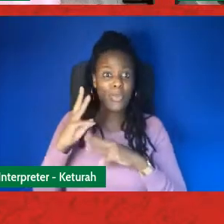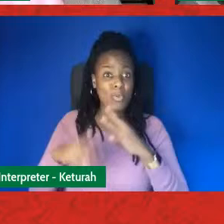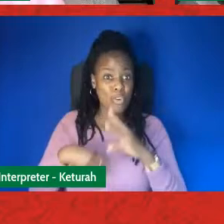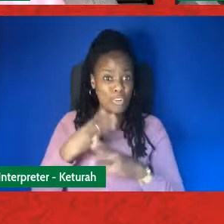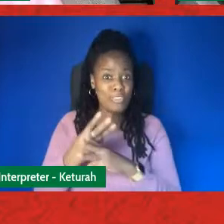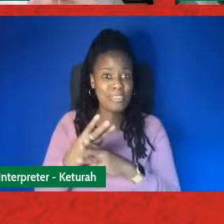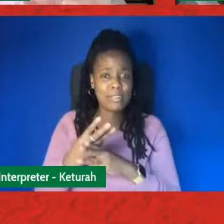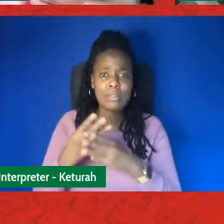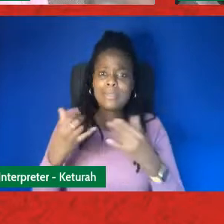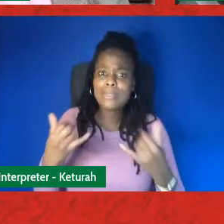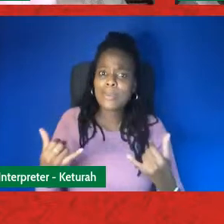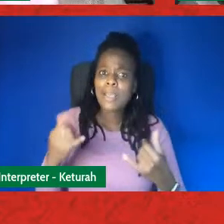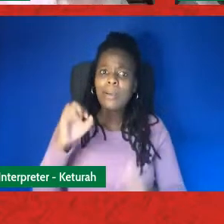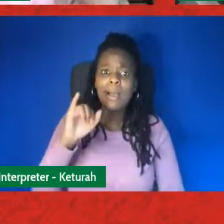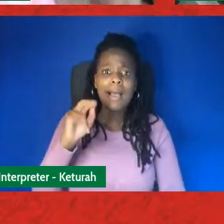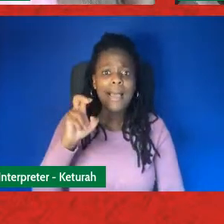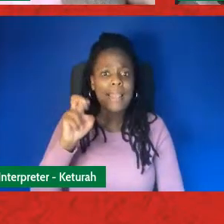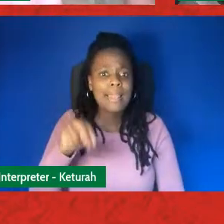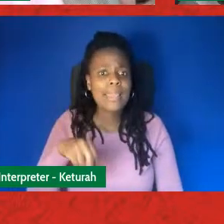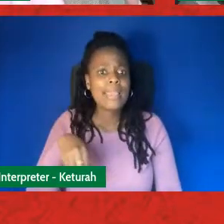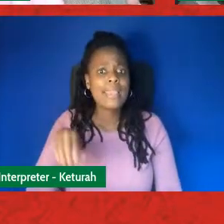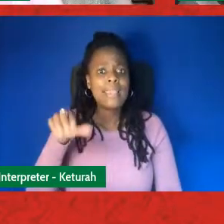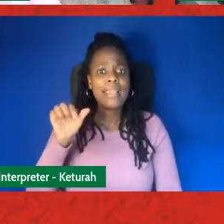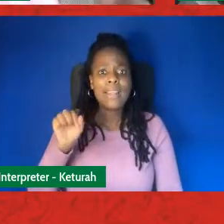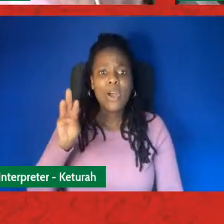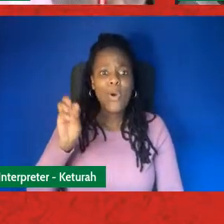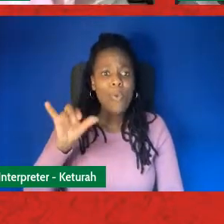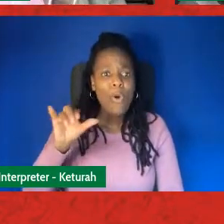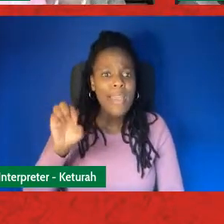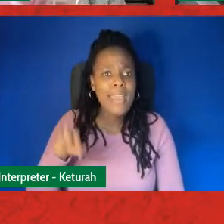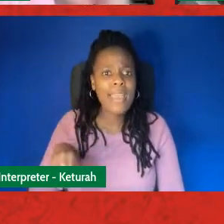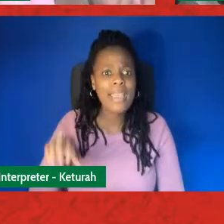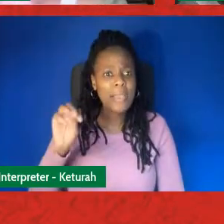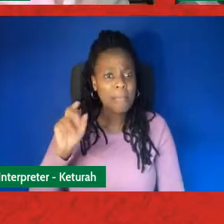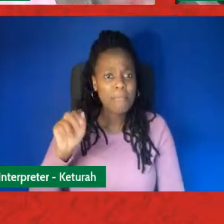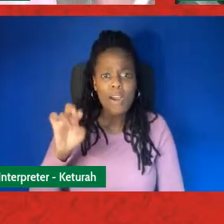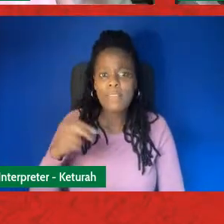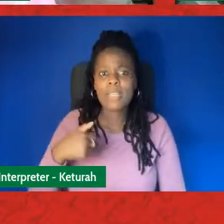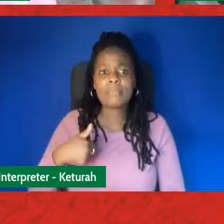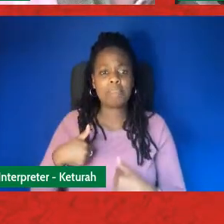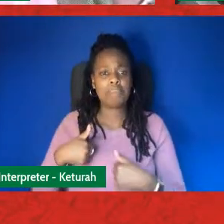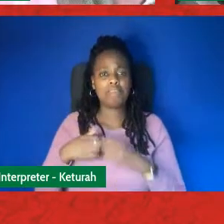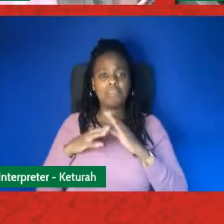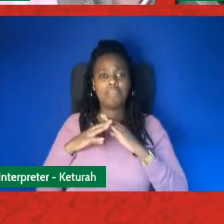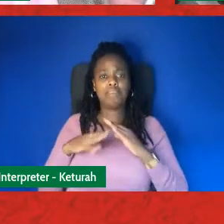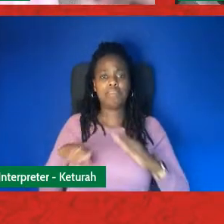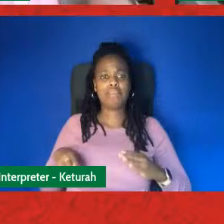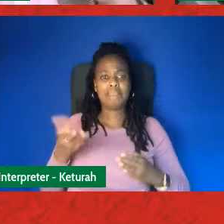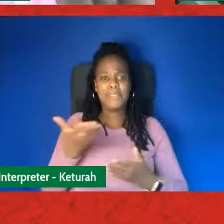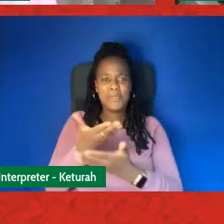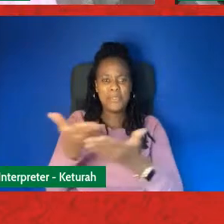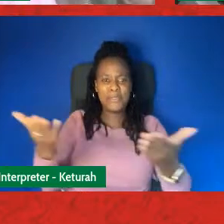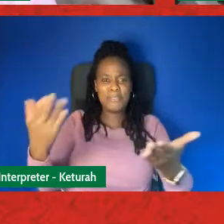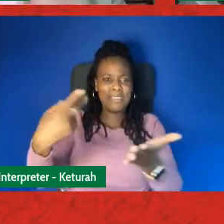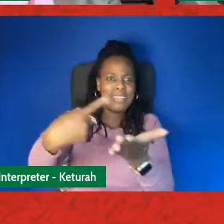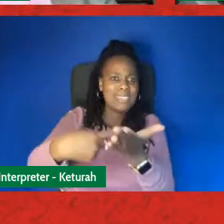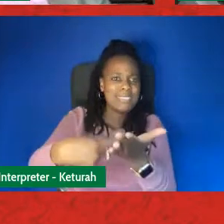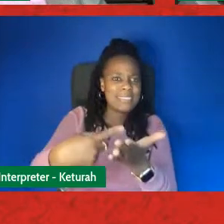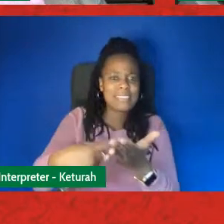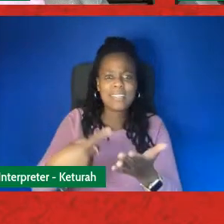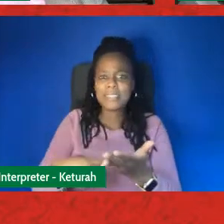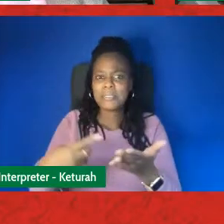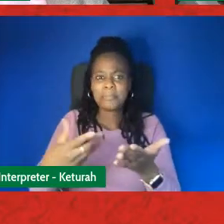Eileen, Awoye, Marvin, now I'm going to be quiet and let you talk about some of the ideas we've brought up that you want to engage